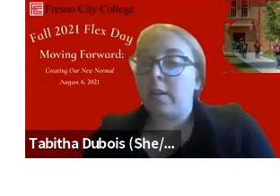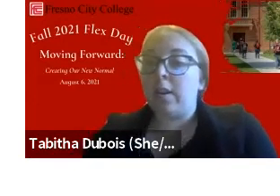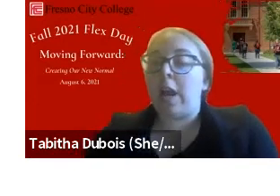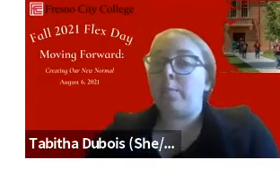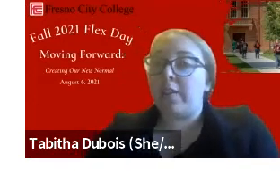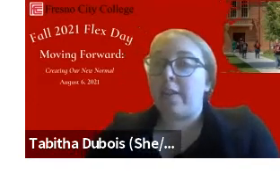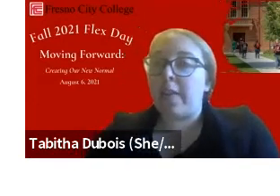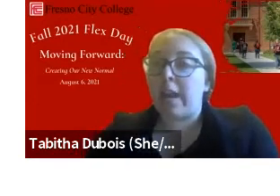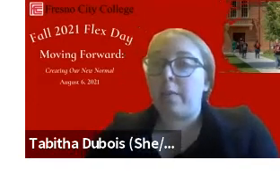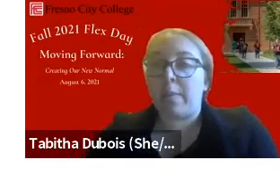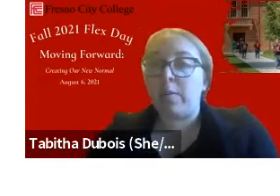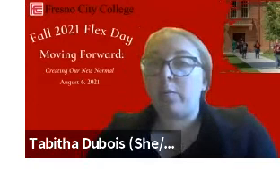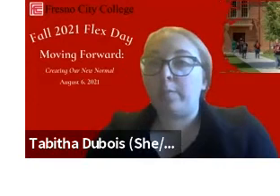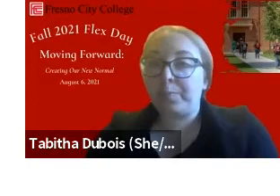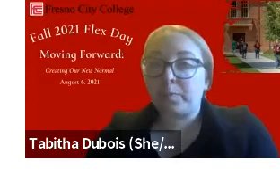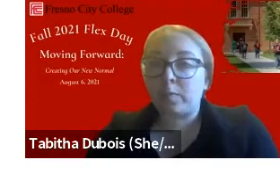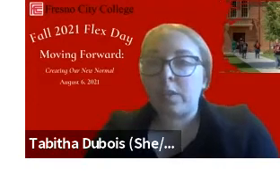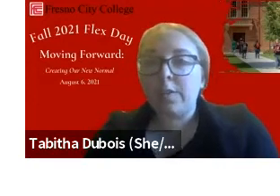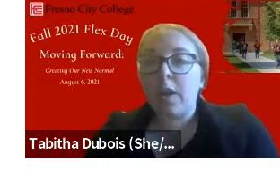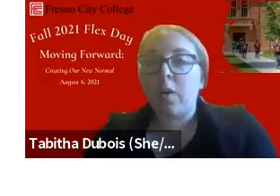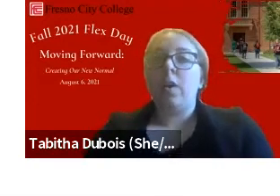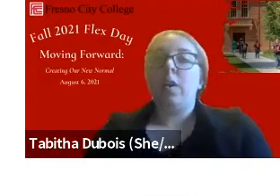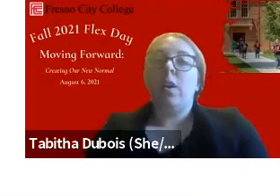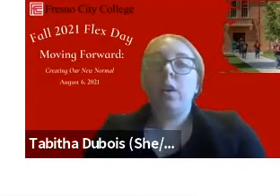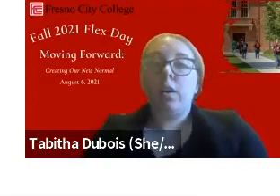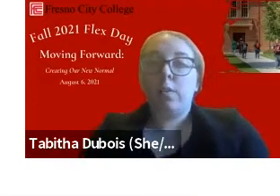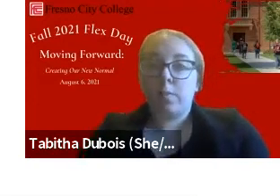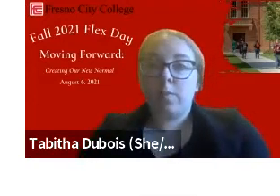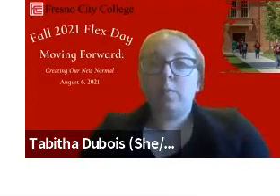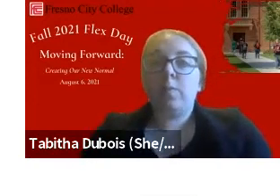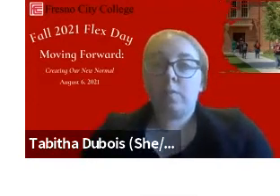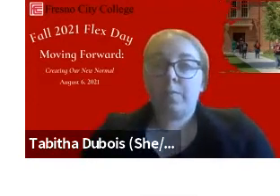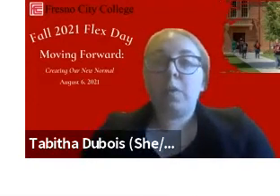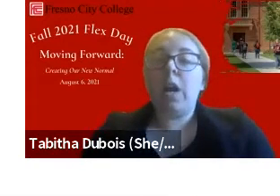iPads? They've had that happen before. So